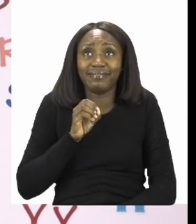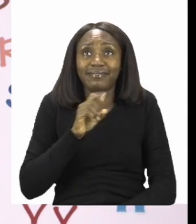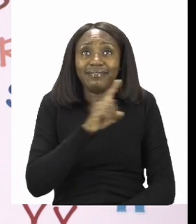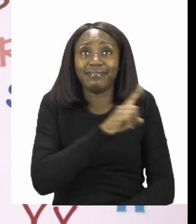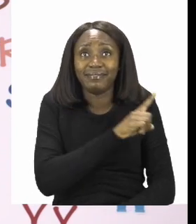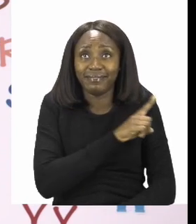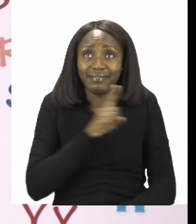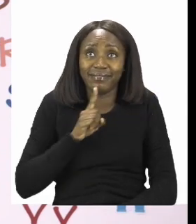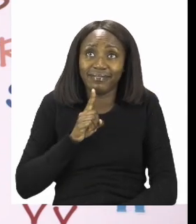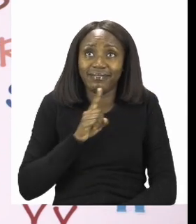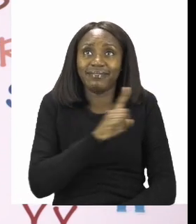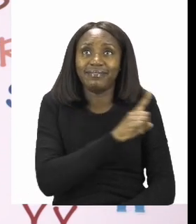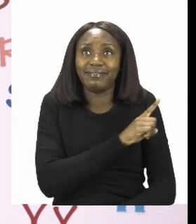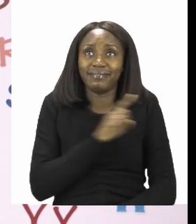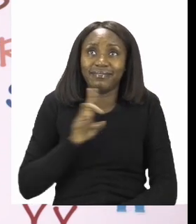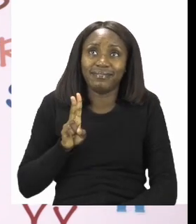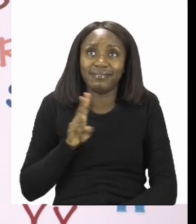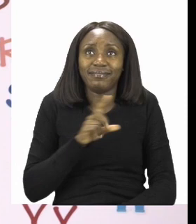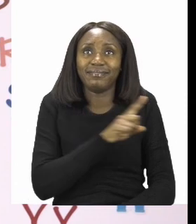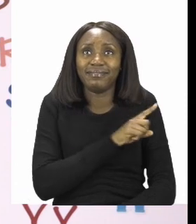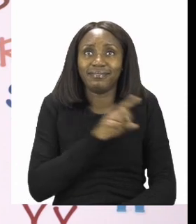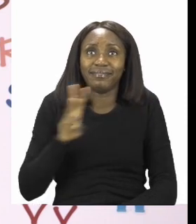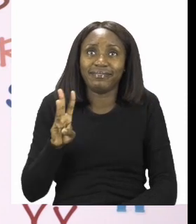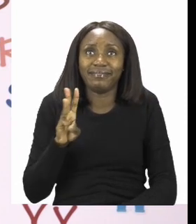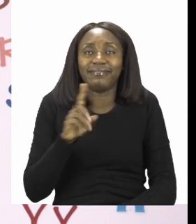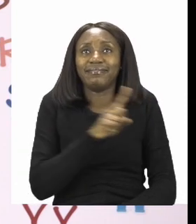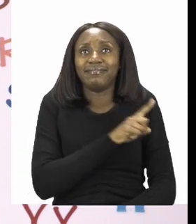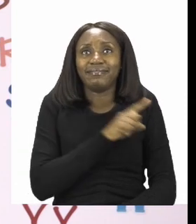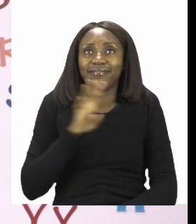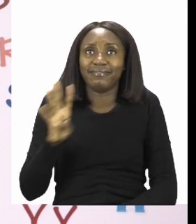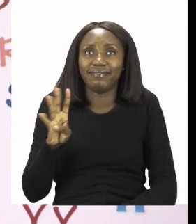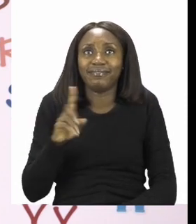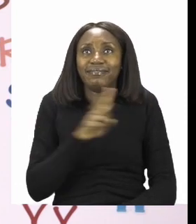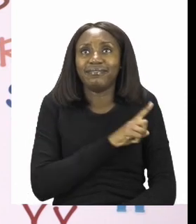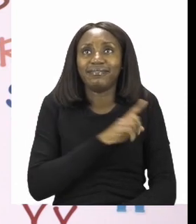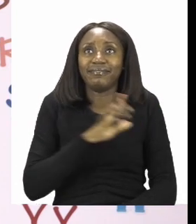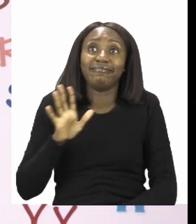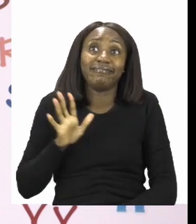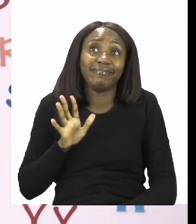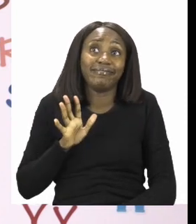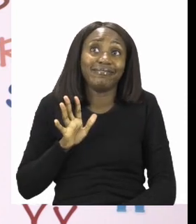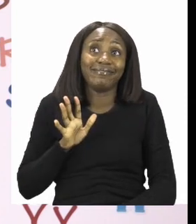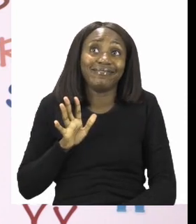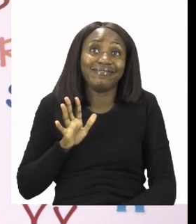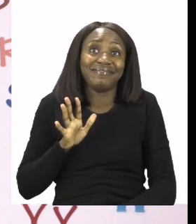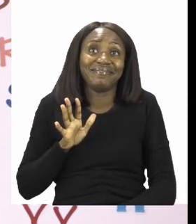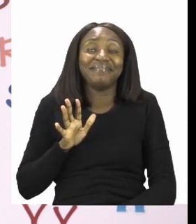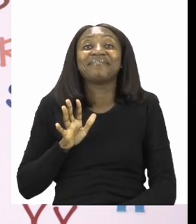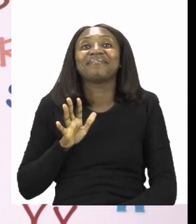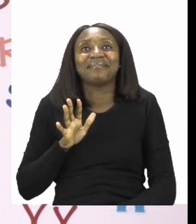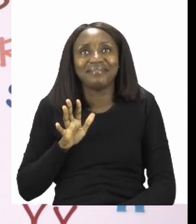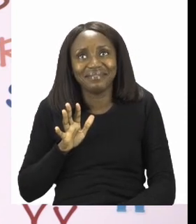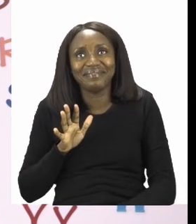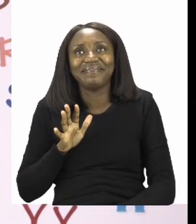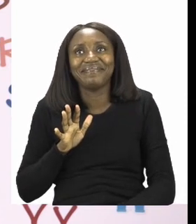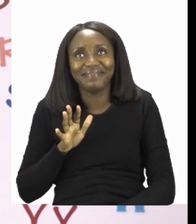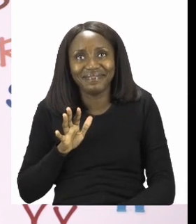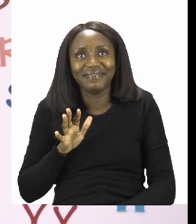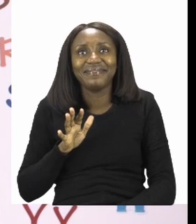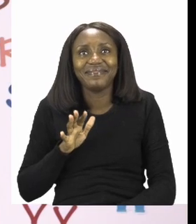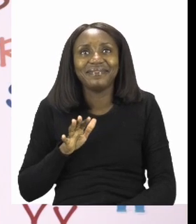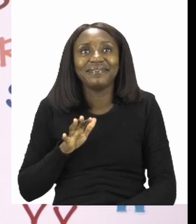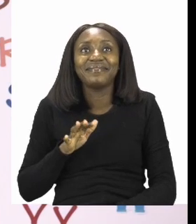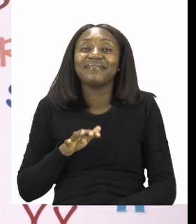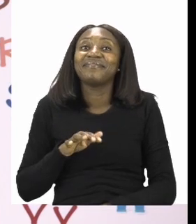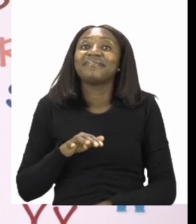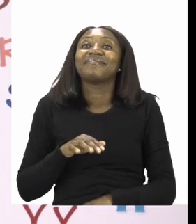10, 11, 12, 13, 14, 15. So we